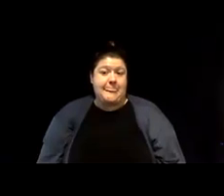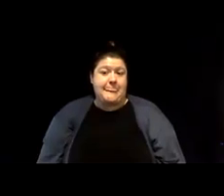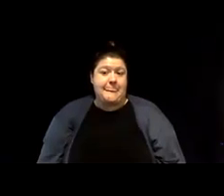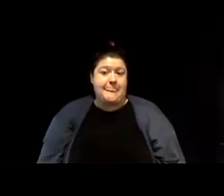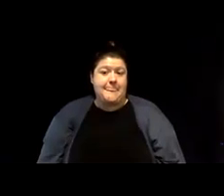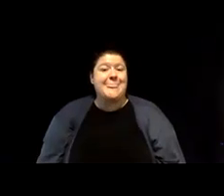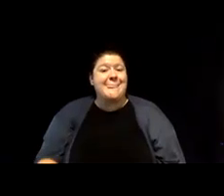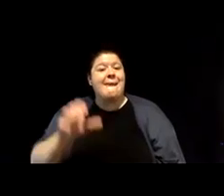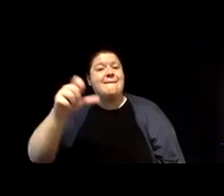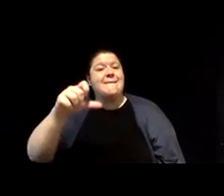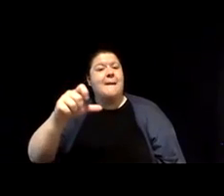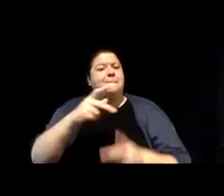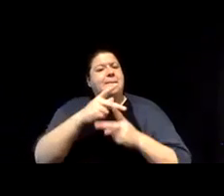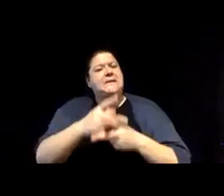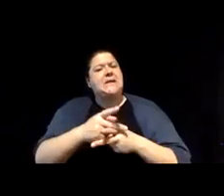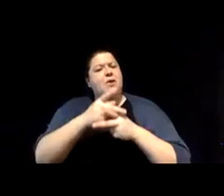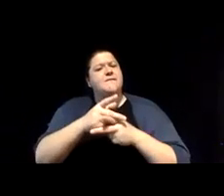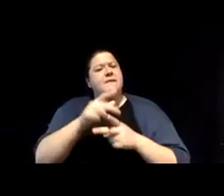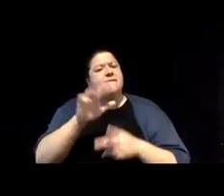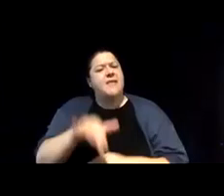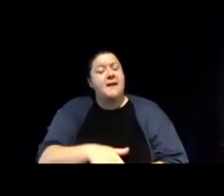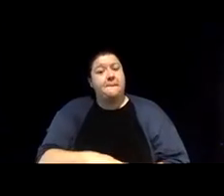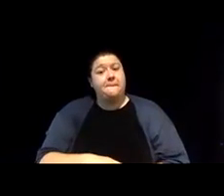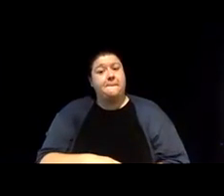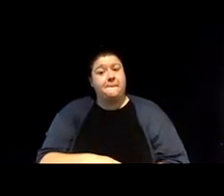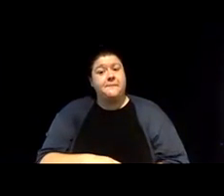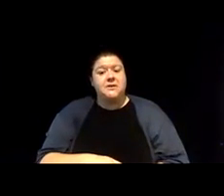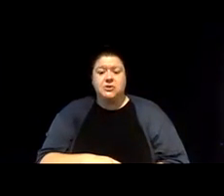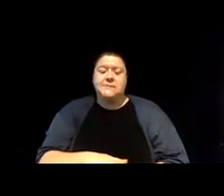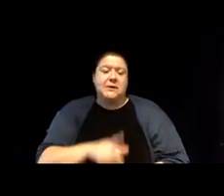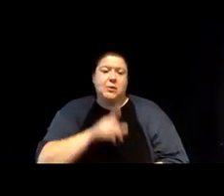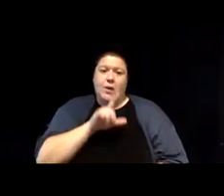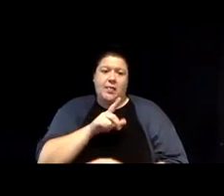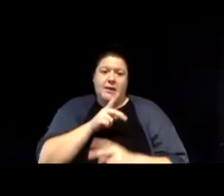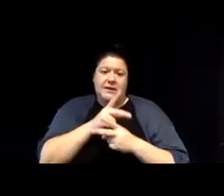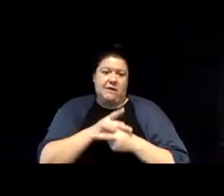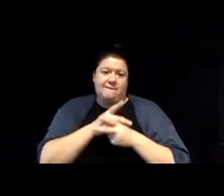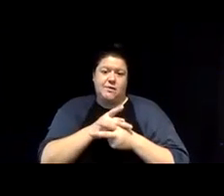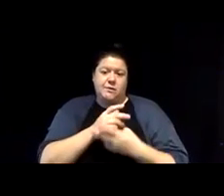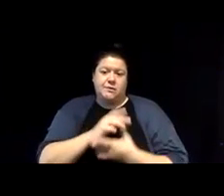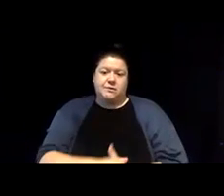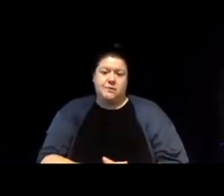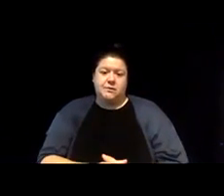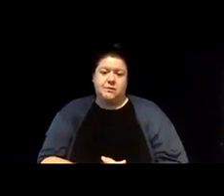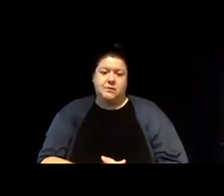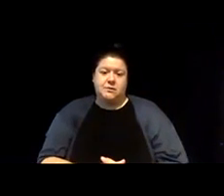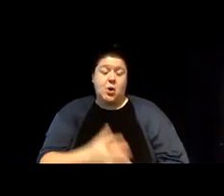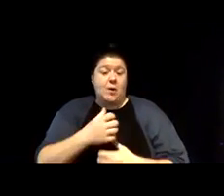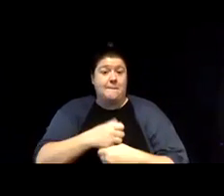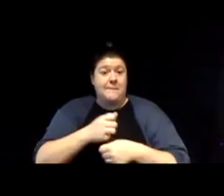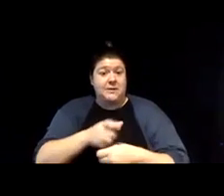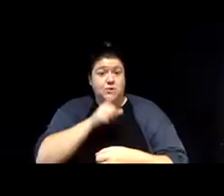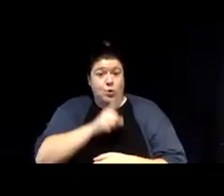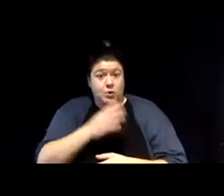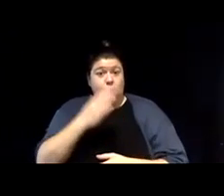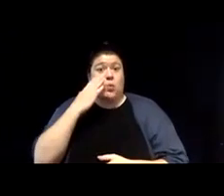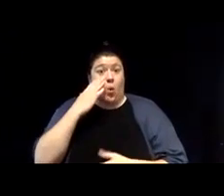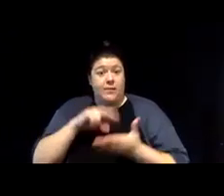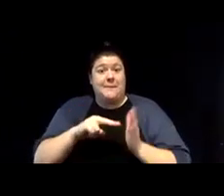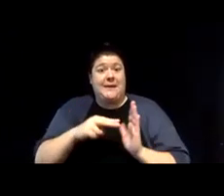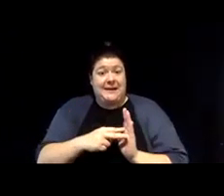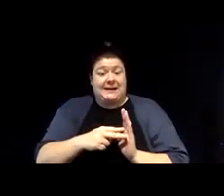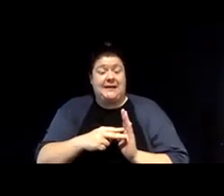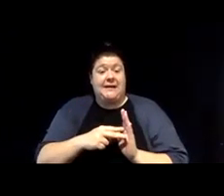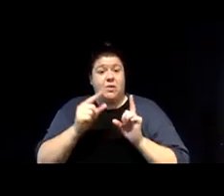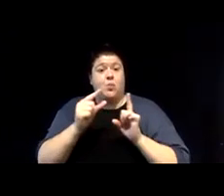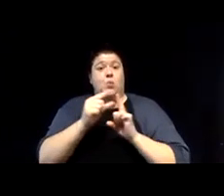Yeah, just be cautious of that. Just be very cautious of making sure that you know the meaning of the word